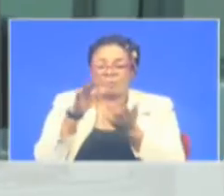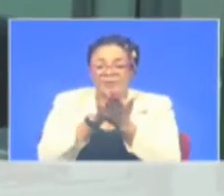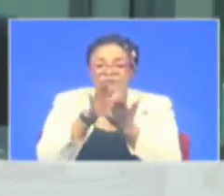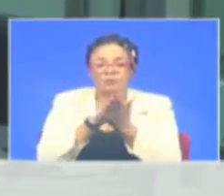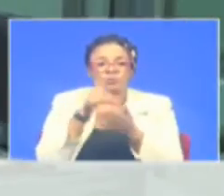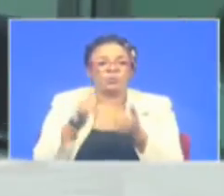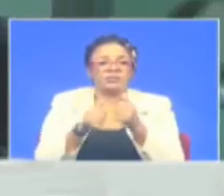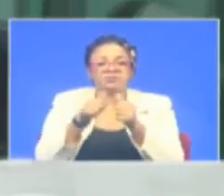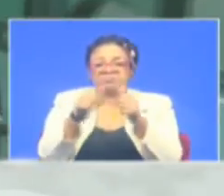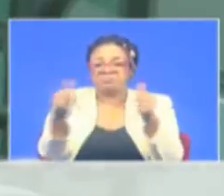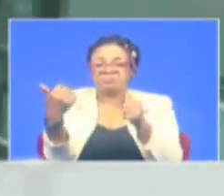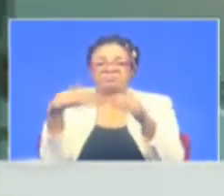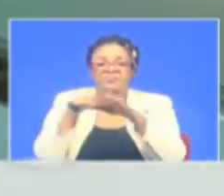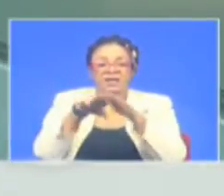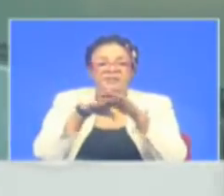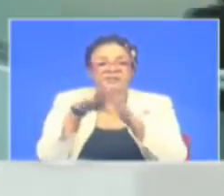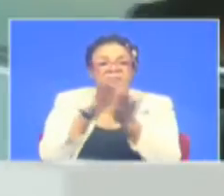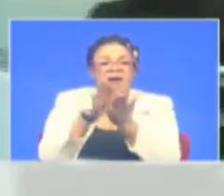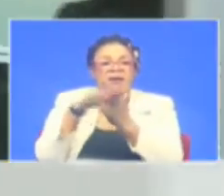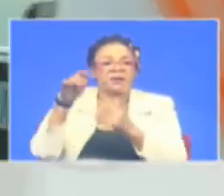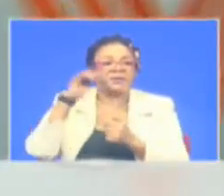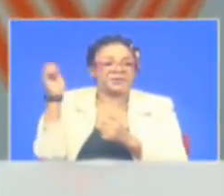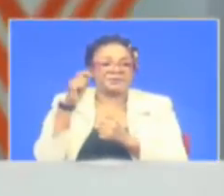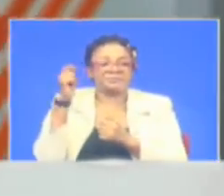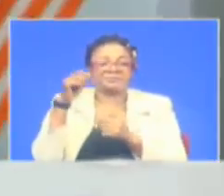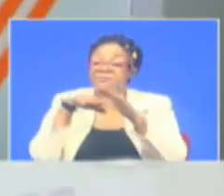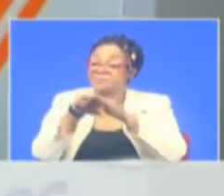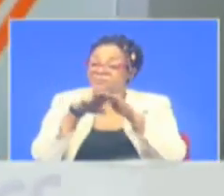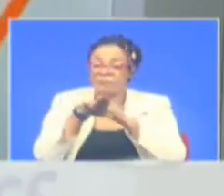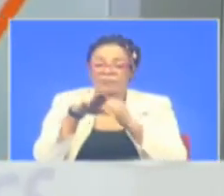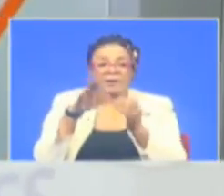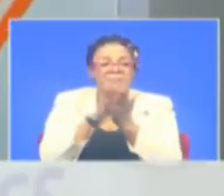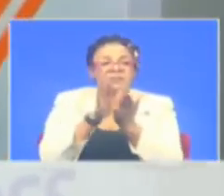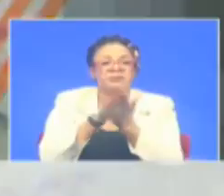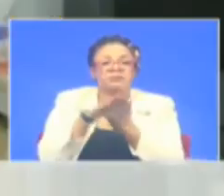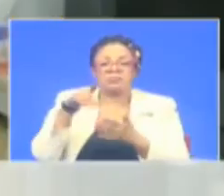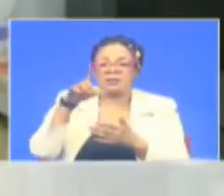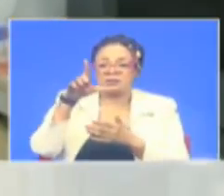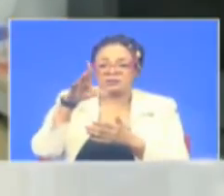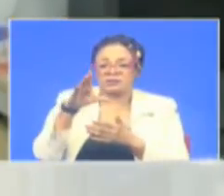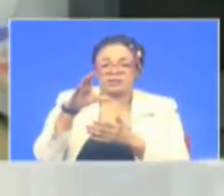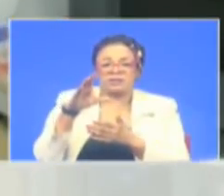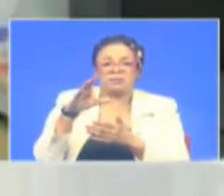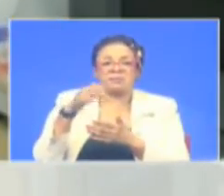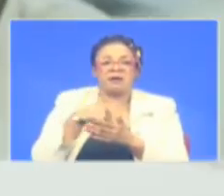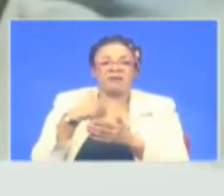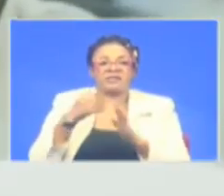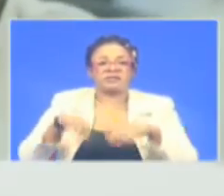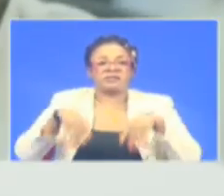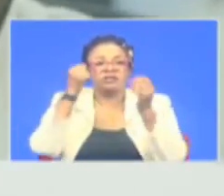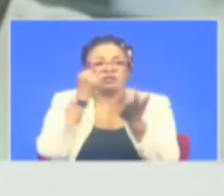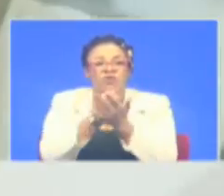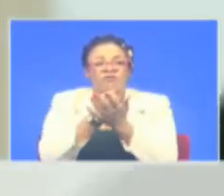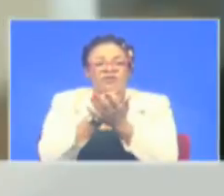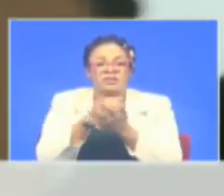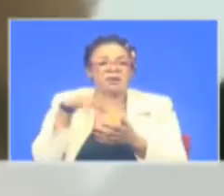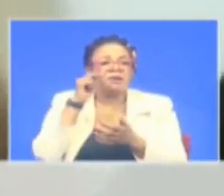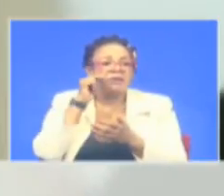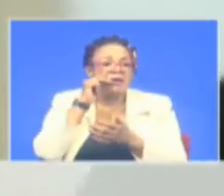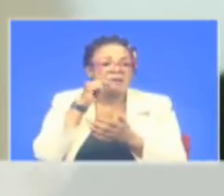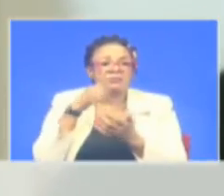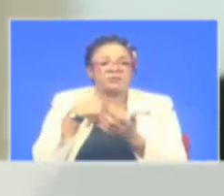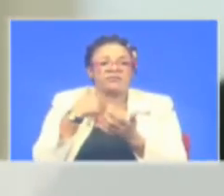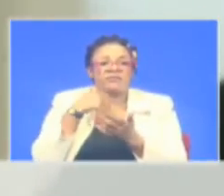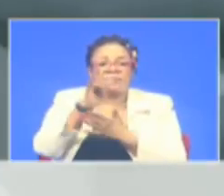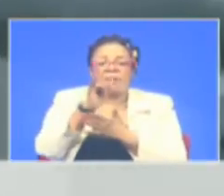to Access Bank Kenya. Access Bank PLC, which is headquartered in Nigeria, is a banking behemoth in the continent